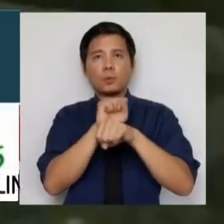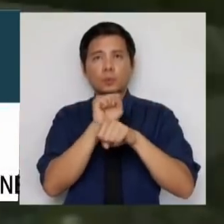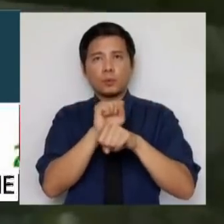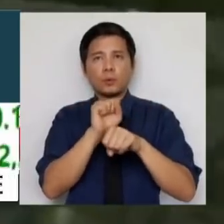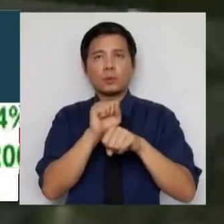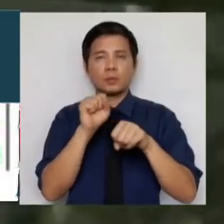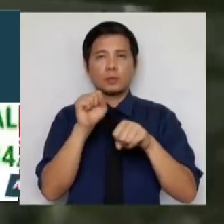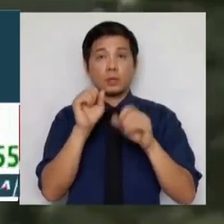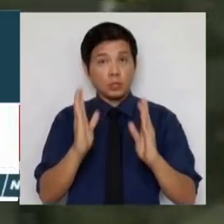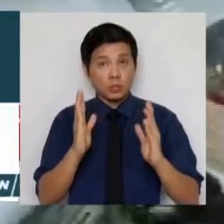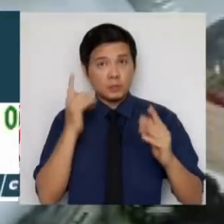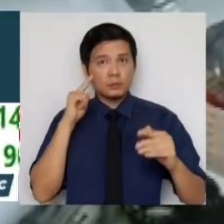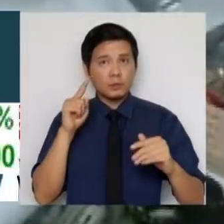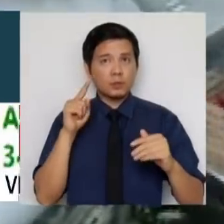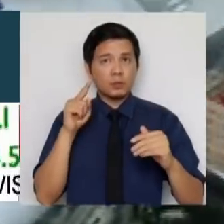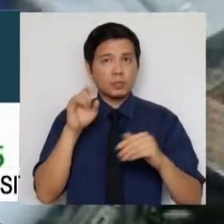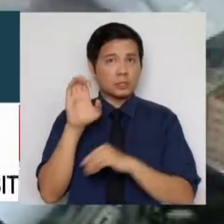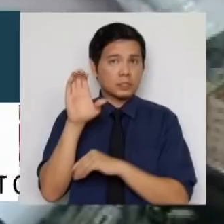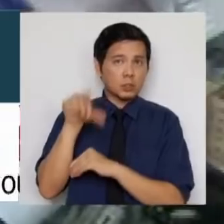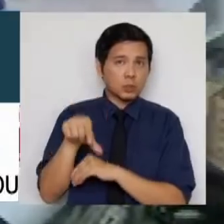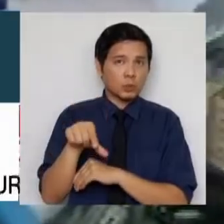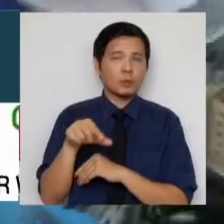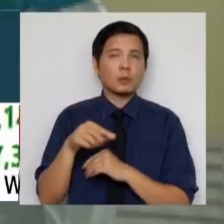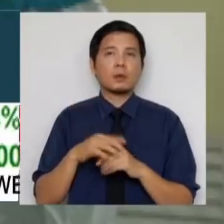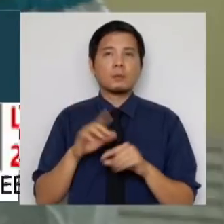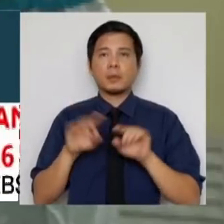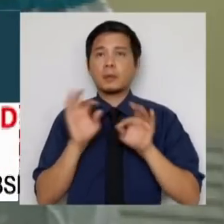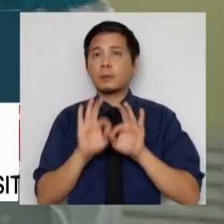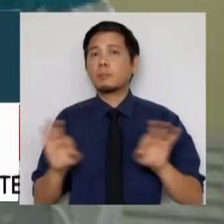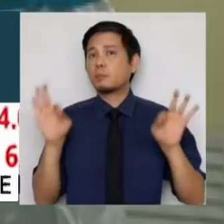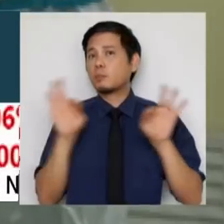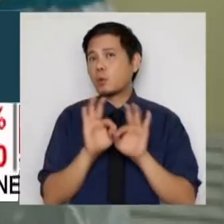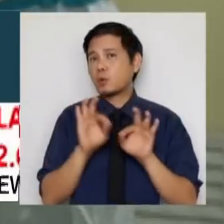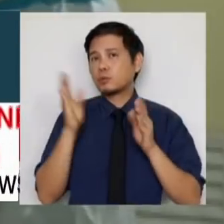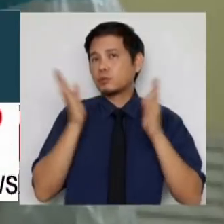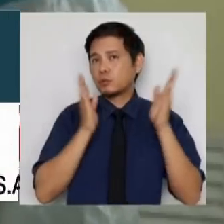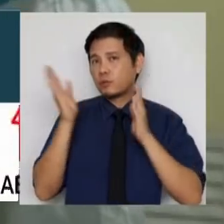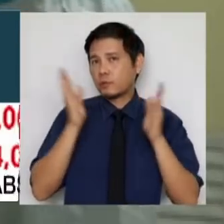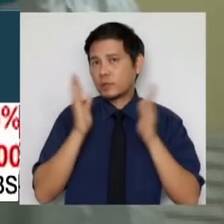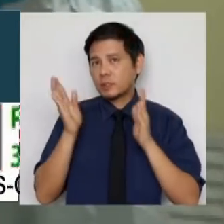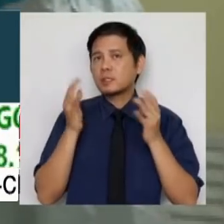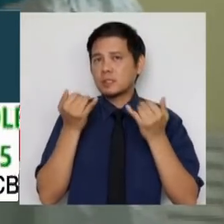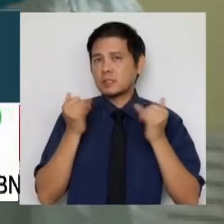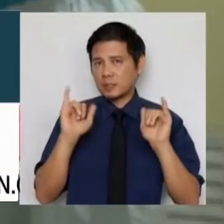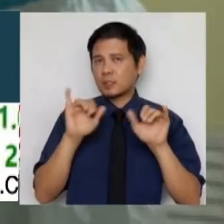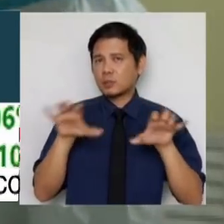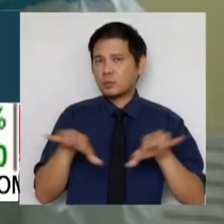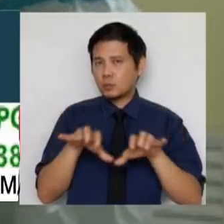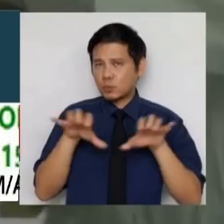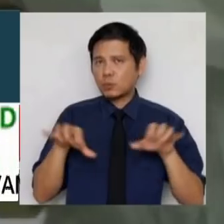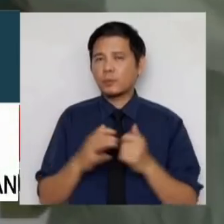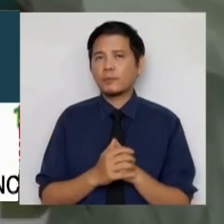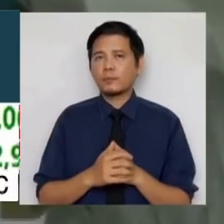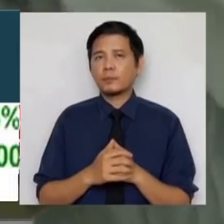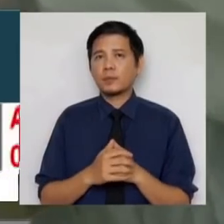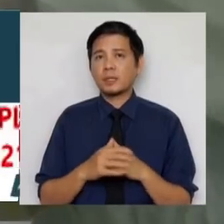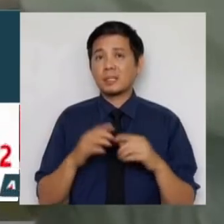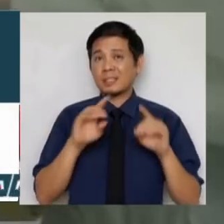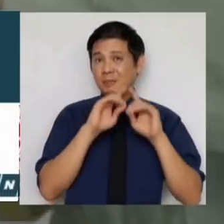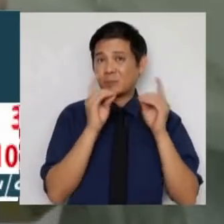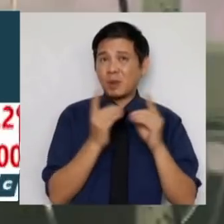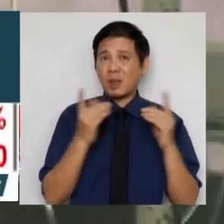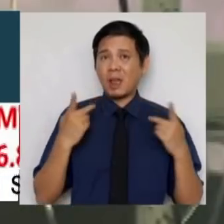ECQ. However, all the vital services are still being performed, and there are no departments that are crippled. I wanted to make sure